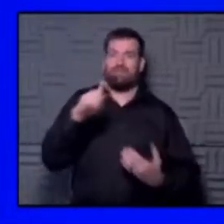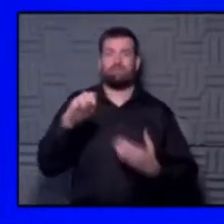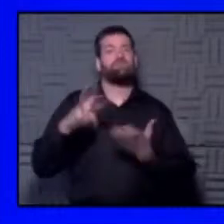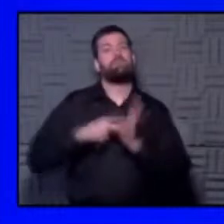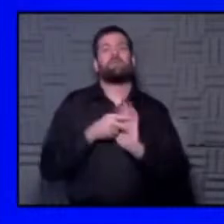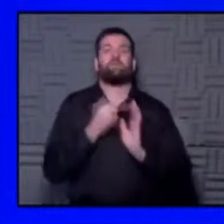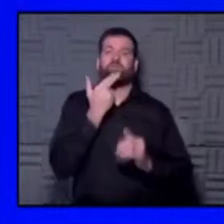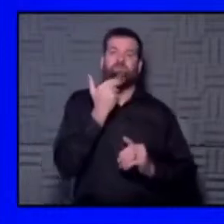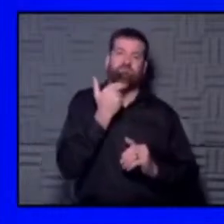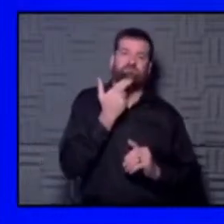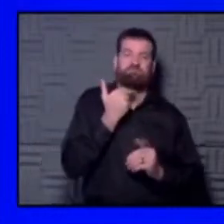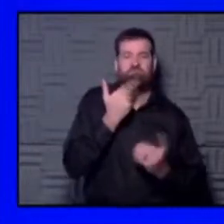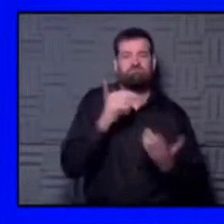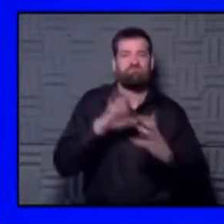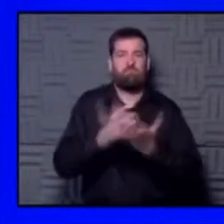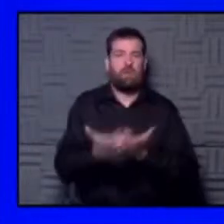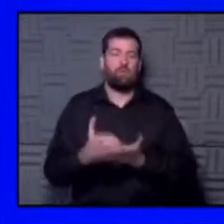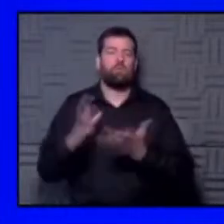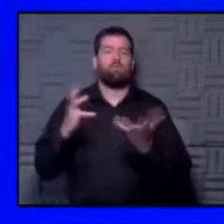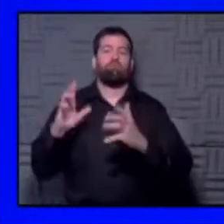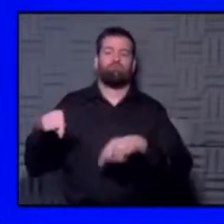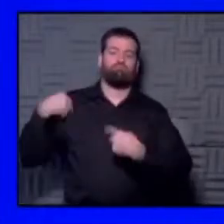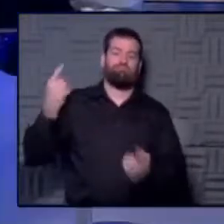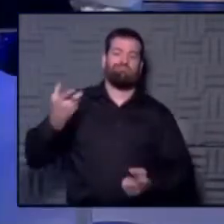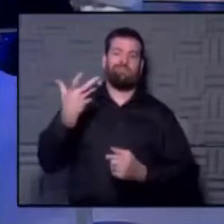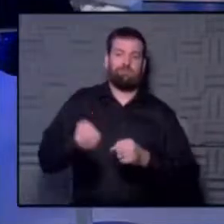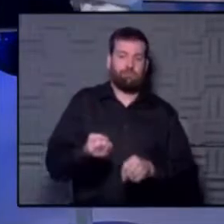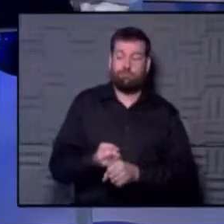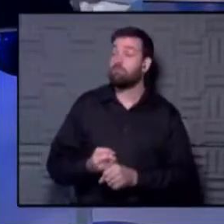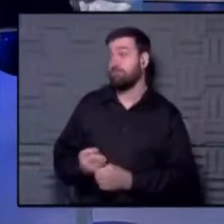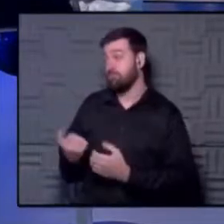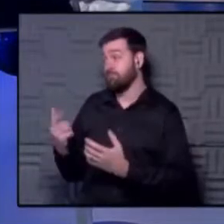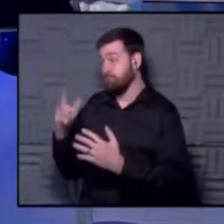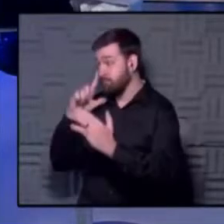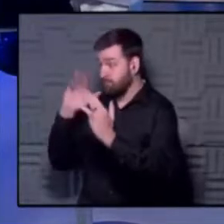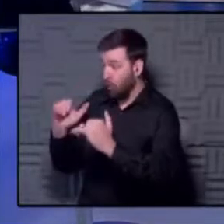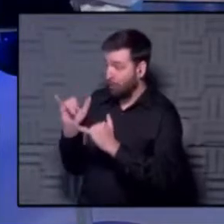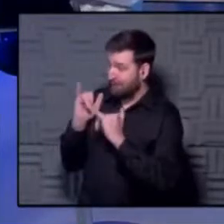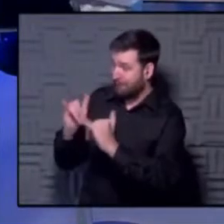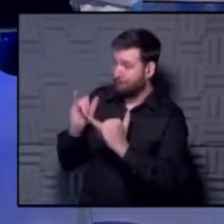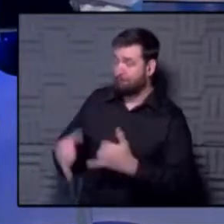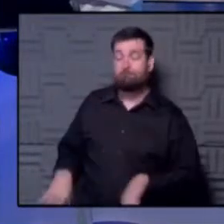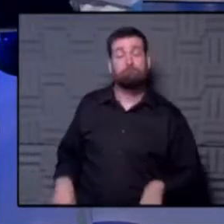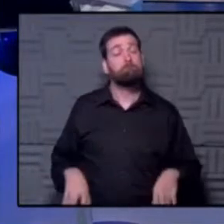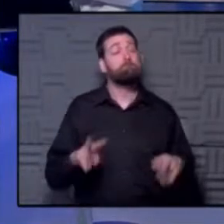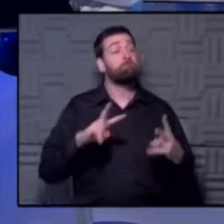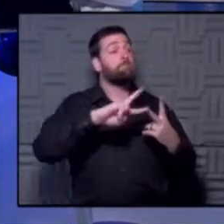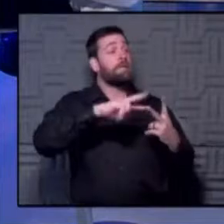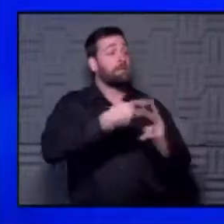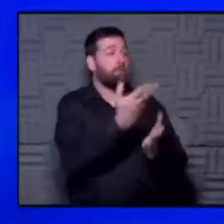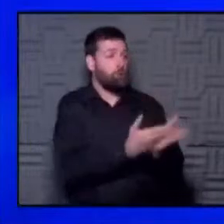amounts of influenza compared to, say, the last 5 years. May it be so for all of us. Okay. The second part